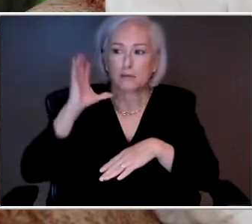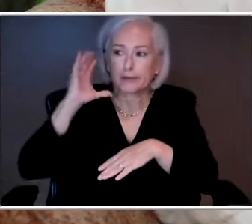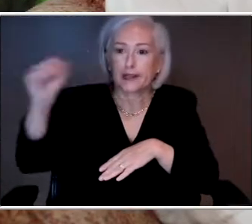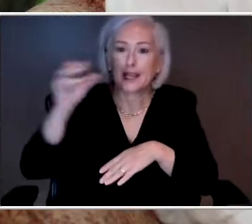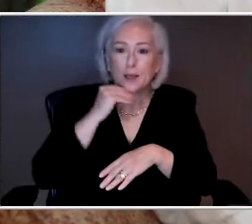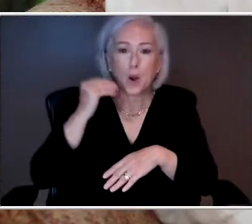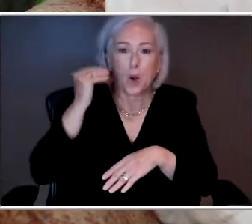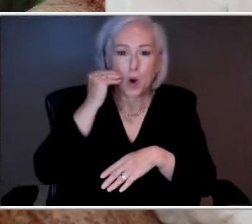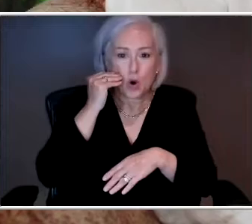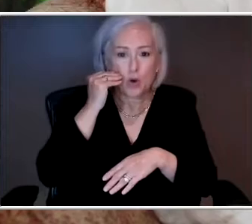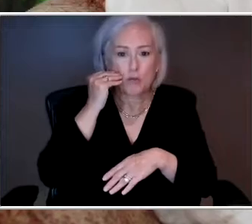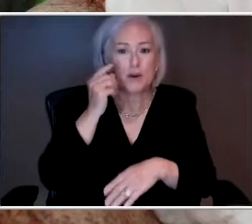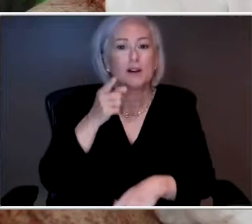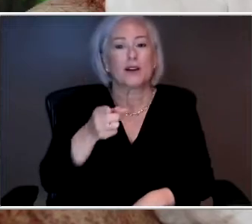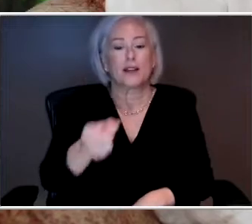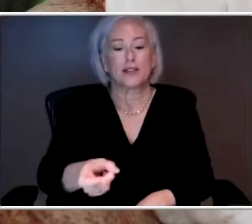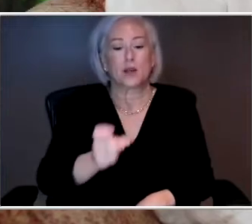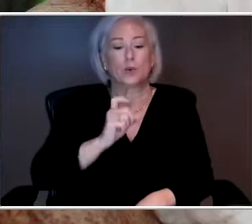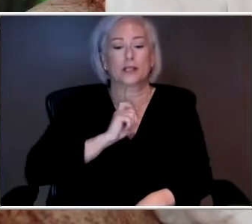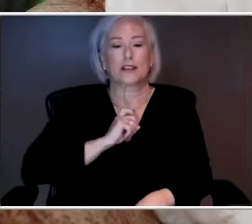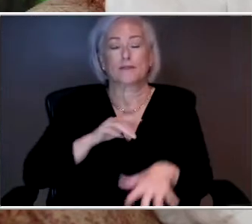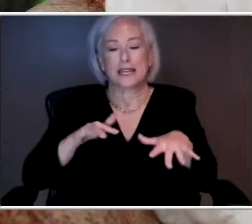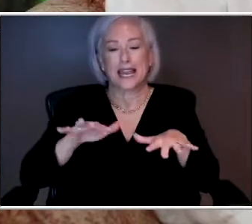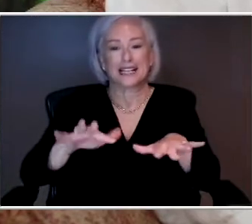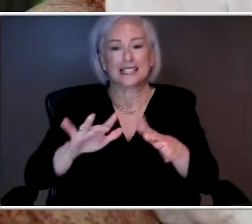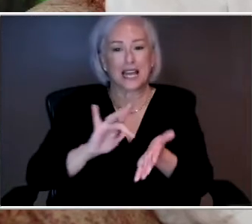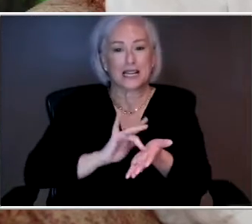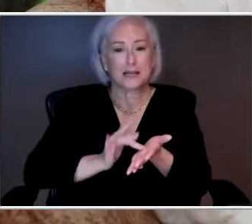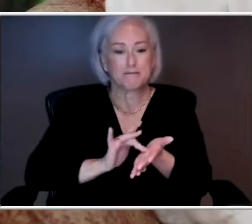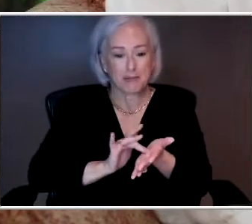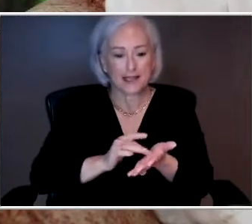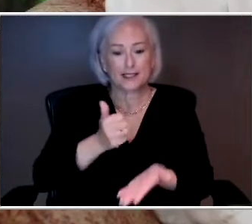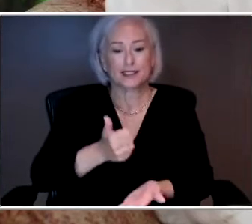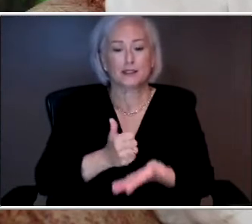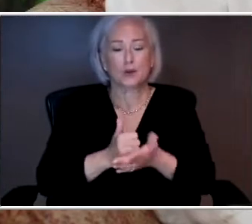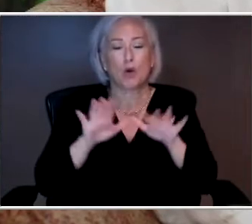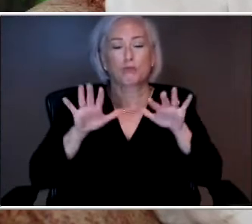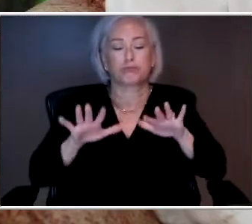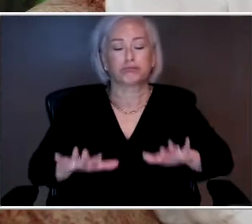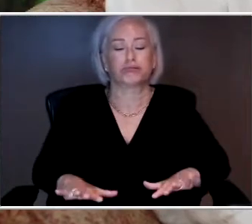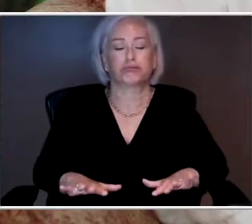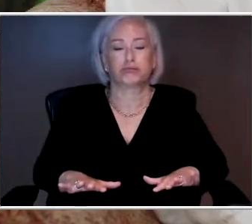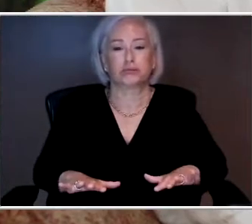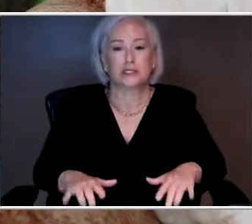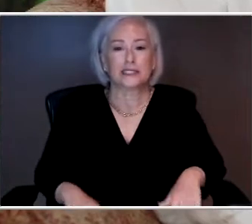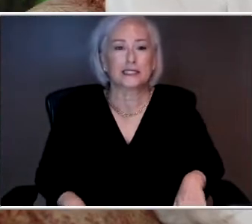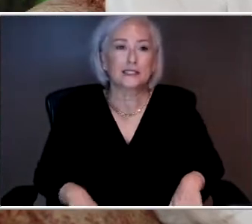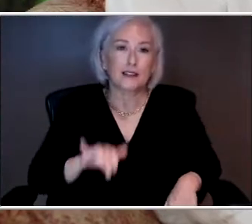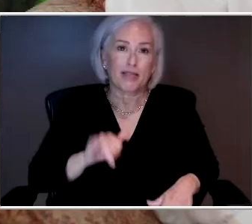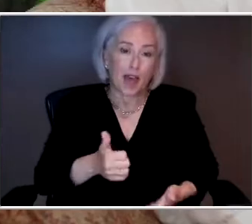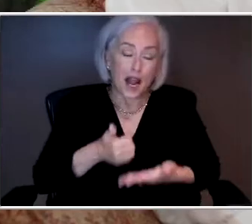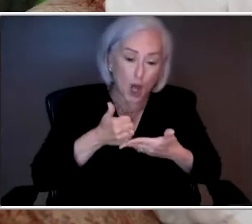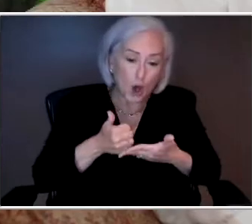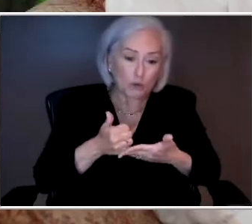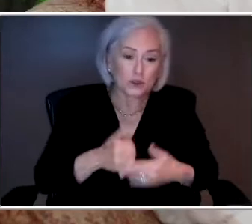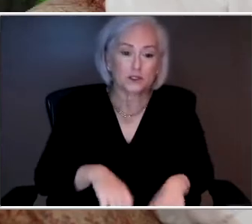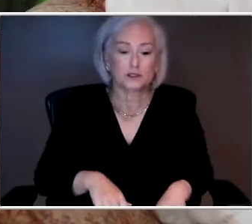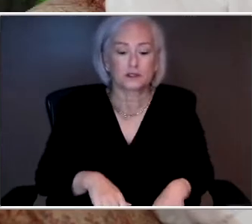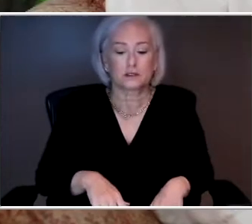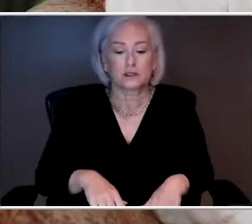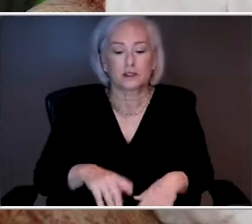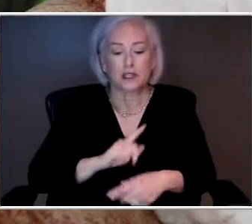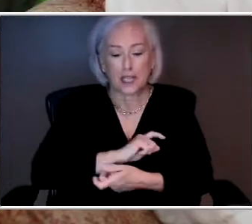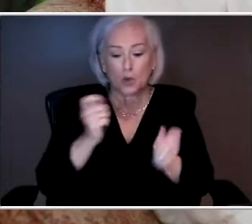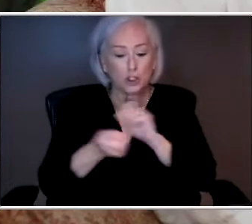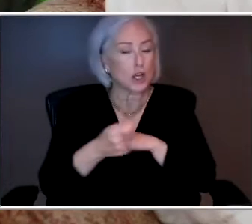anxiety pill, and that worked pretty good. And it changed me. I would come home, I'd have a big appetite